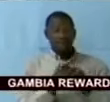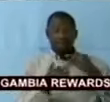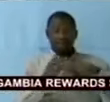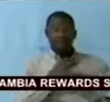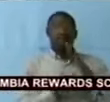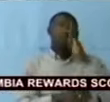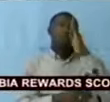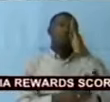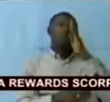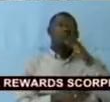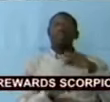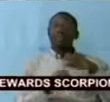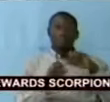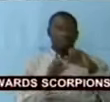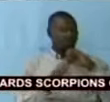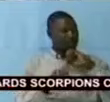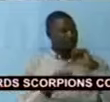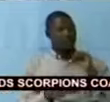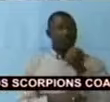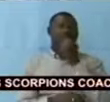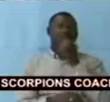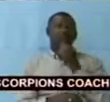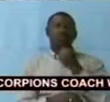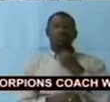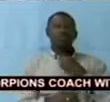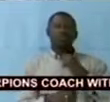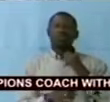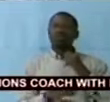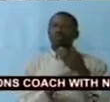it's difficult to get you harmed.